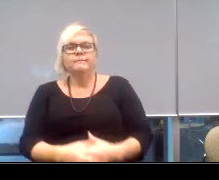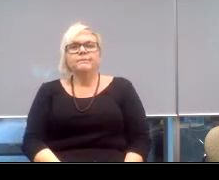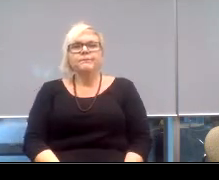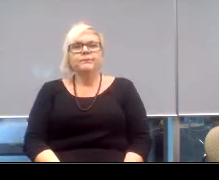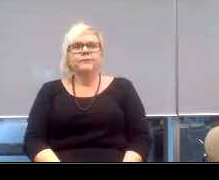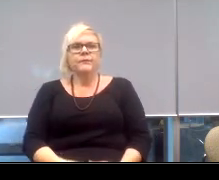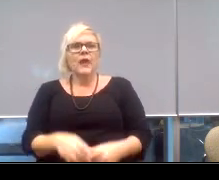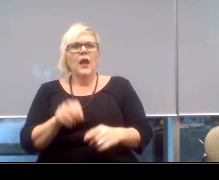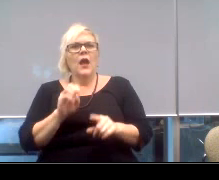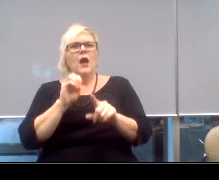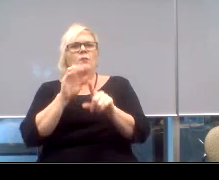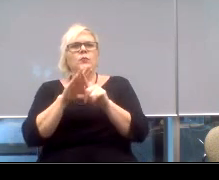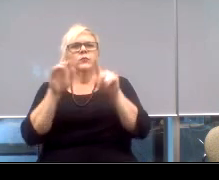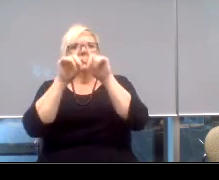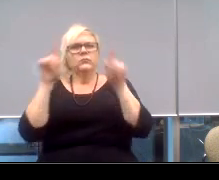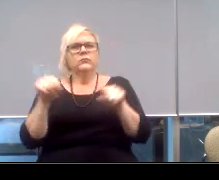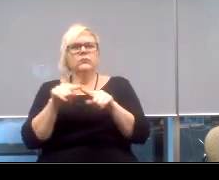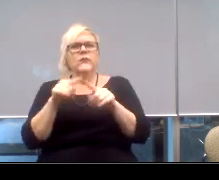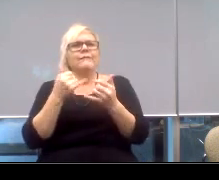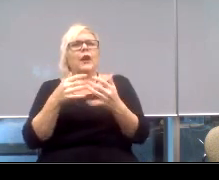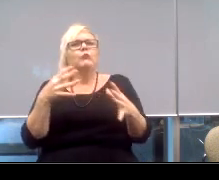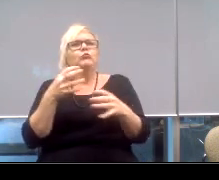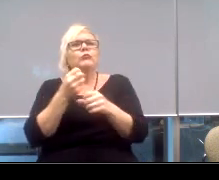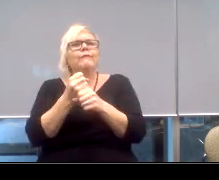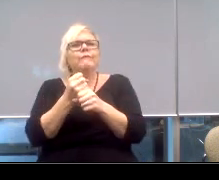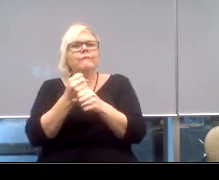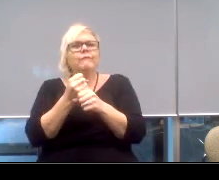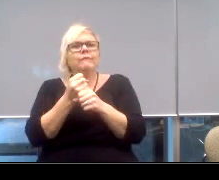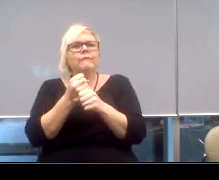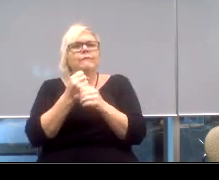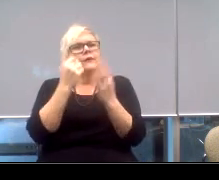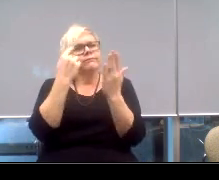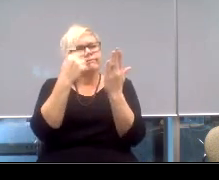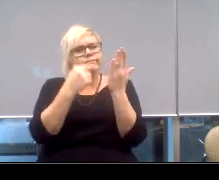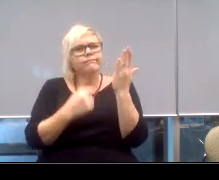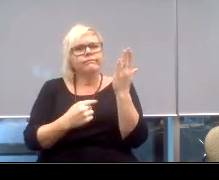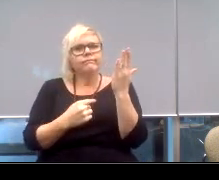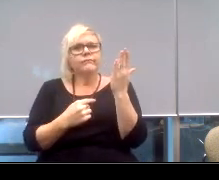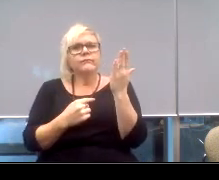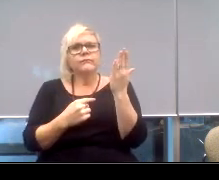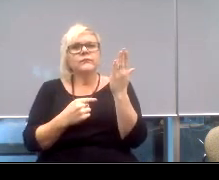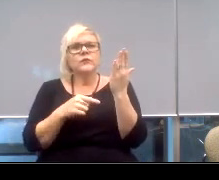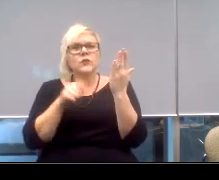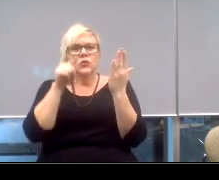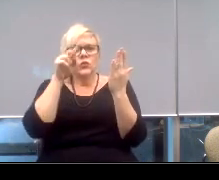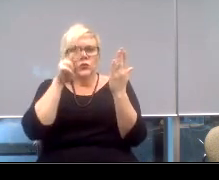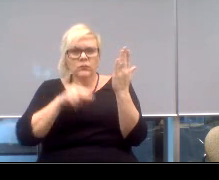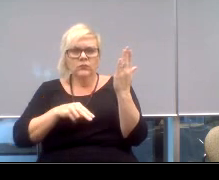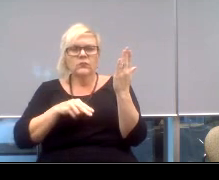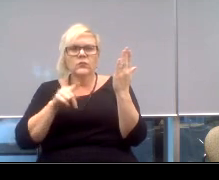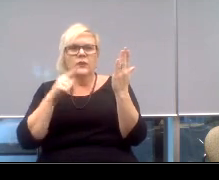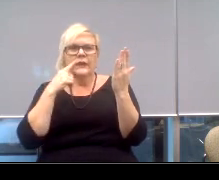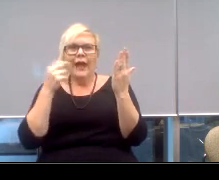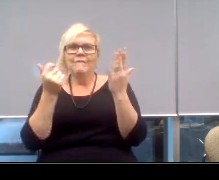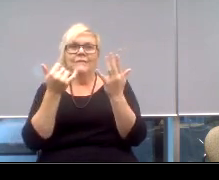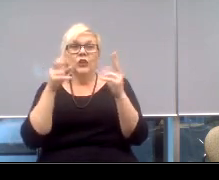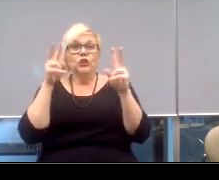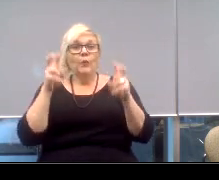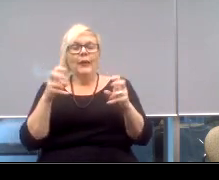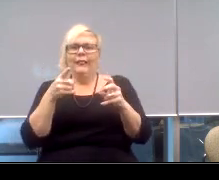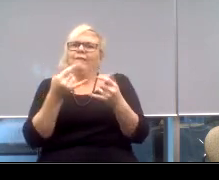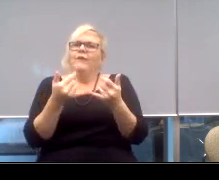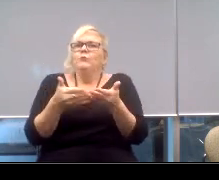This is a brief outline of this presentation, and we will keep moving through it, and I'm sure you'll work out the broad topics that we're going to